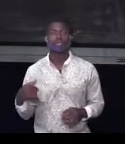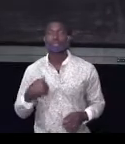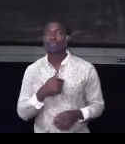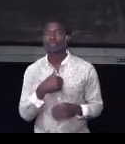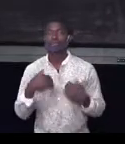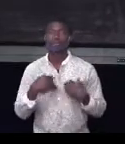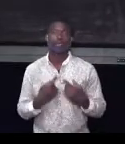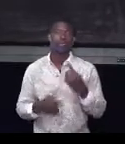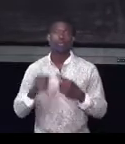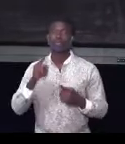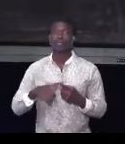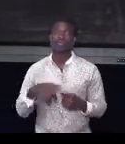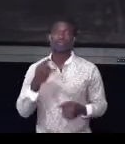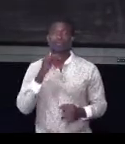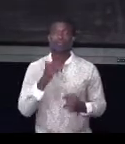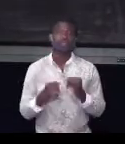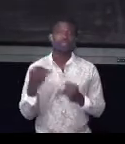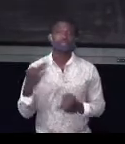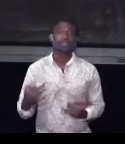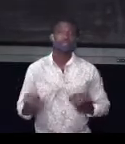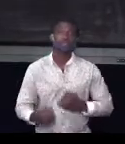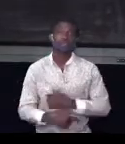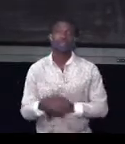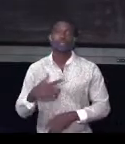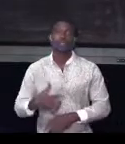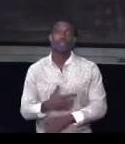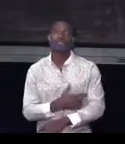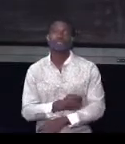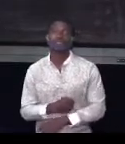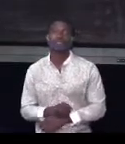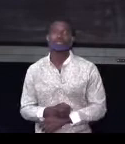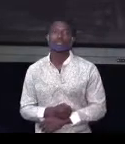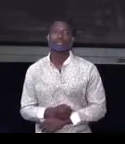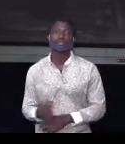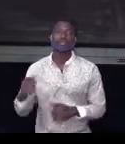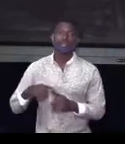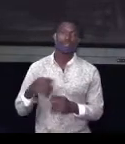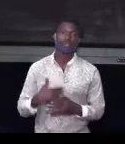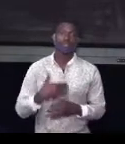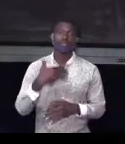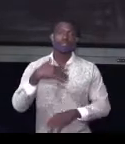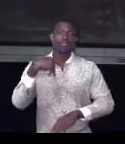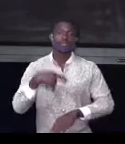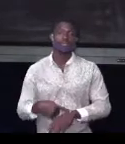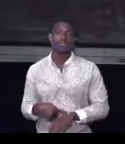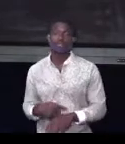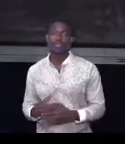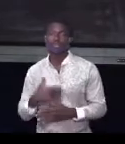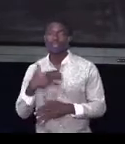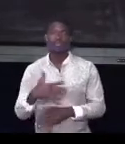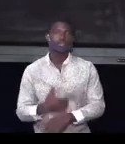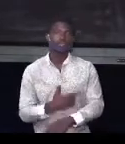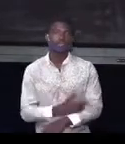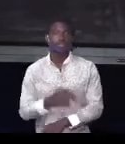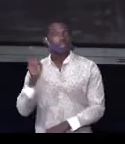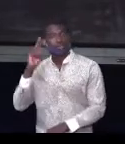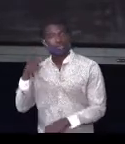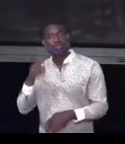K. We have come to the end of today's lesson. Until next time,